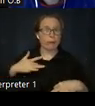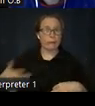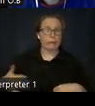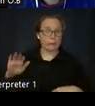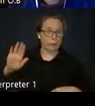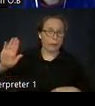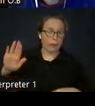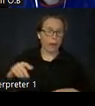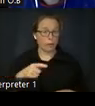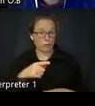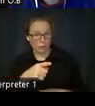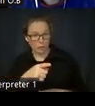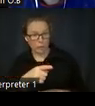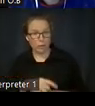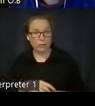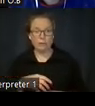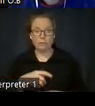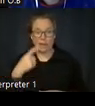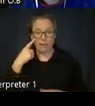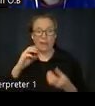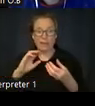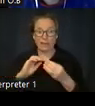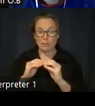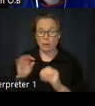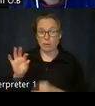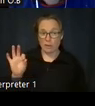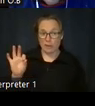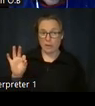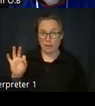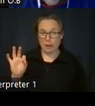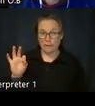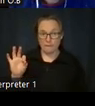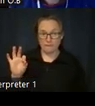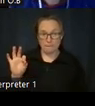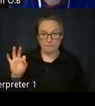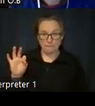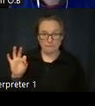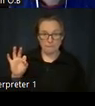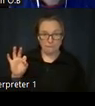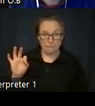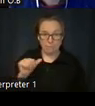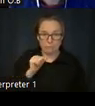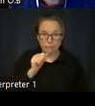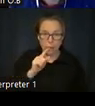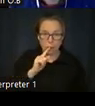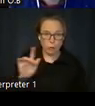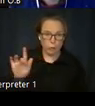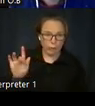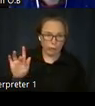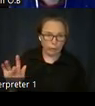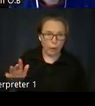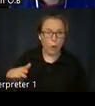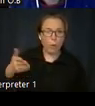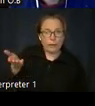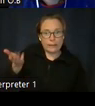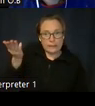there's the footnote, number 9 down there. I don't see what it connects to, but it's at the very top